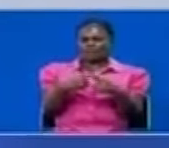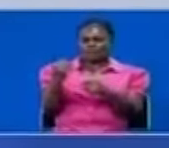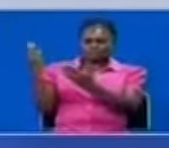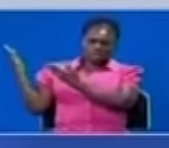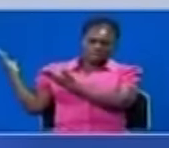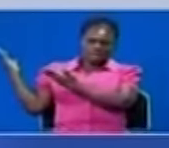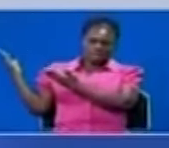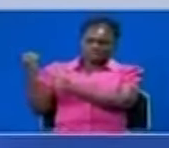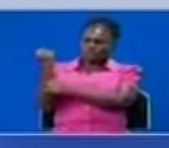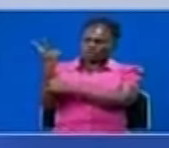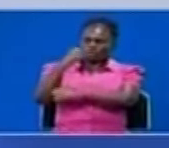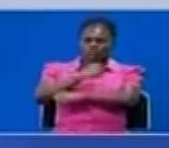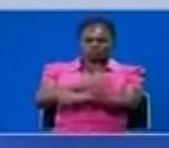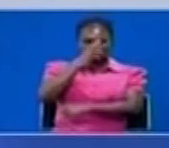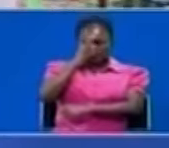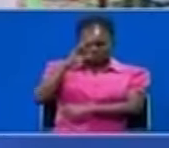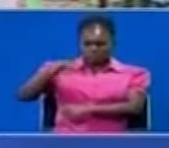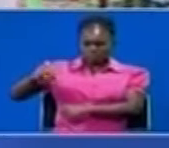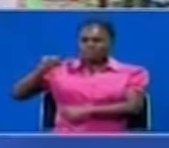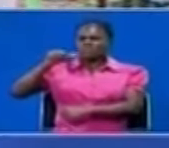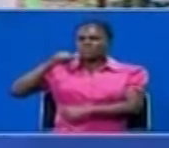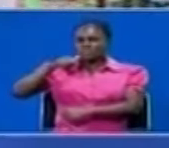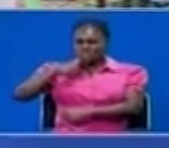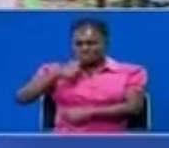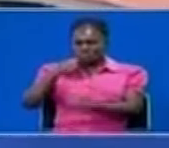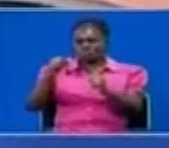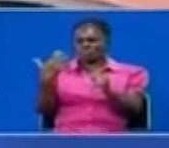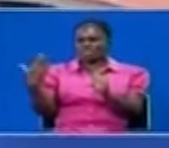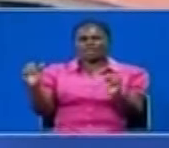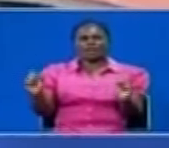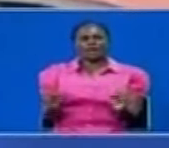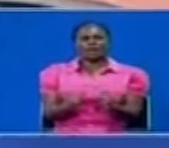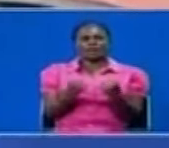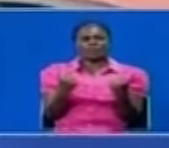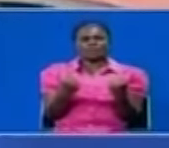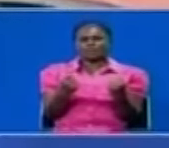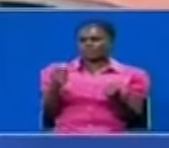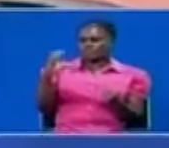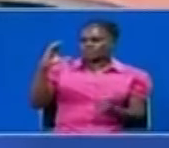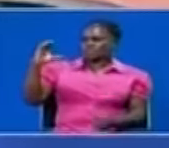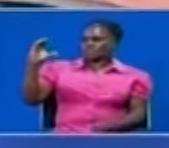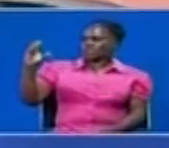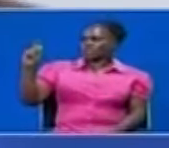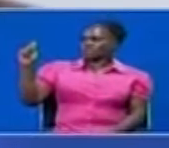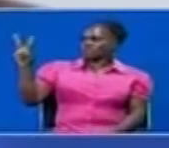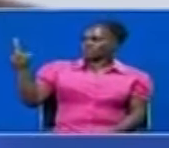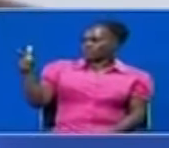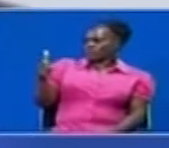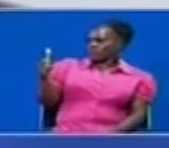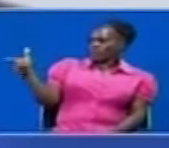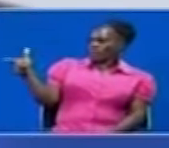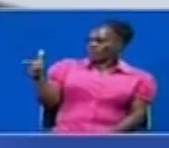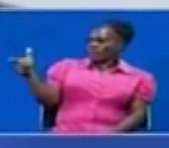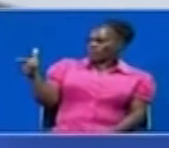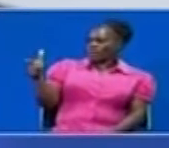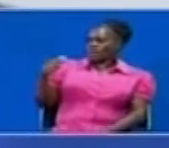High School in Nyeri County, something fresh appears to have happened. The CCTV cameras are strategically installed across